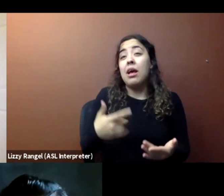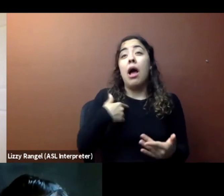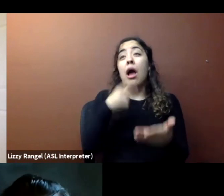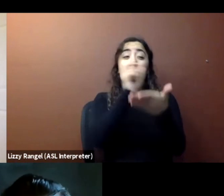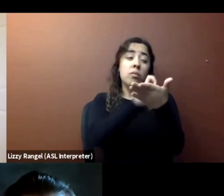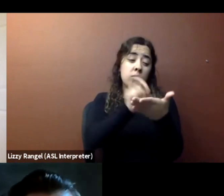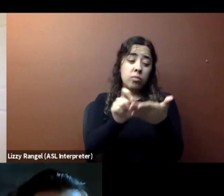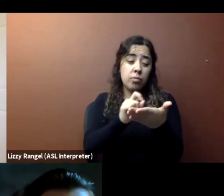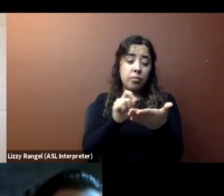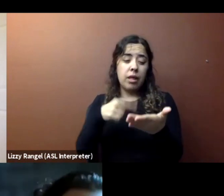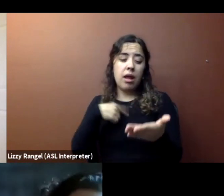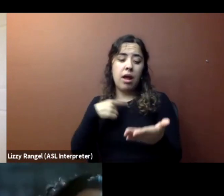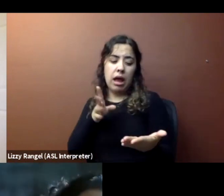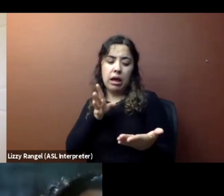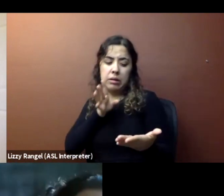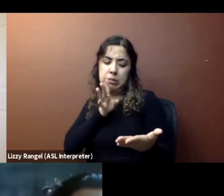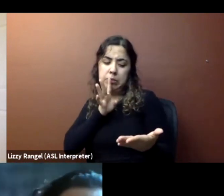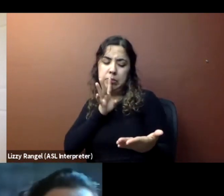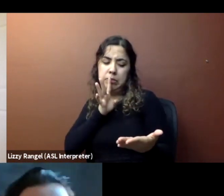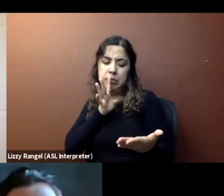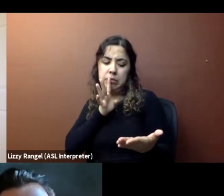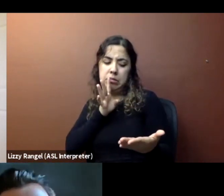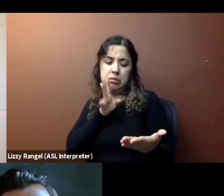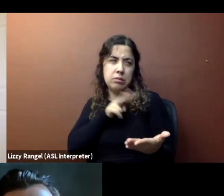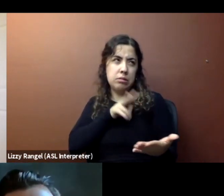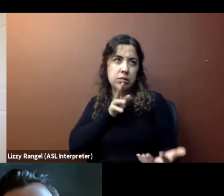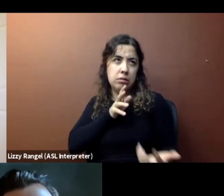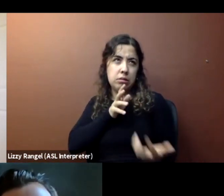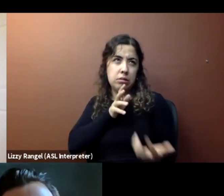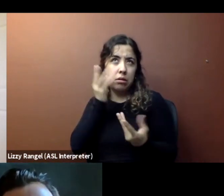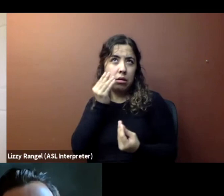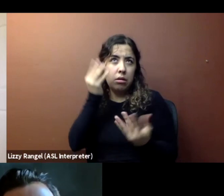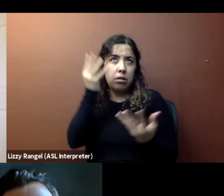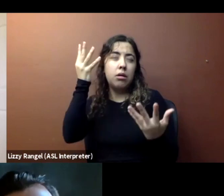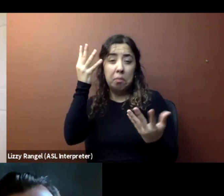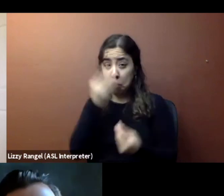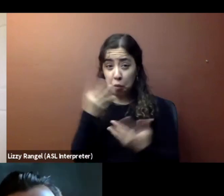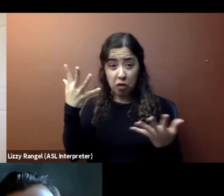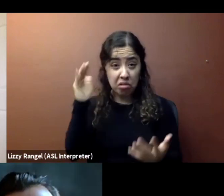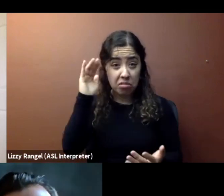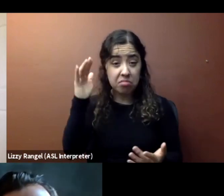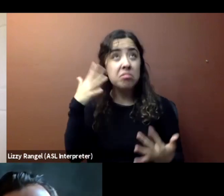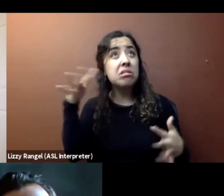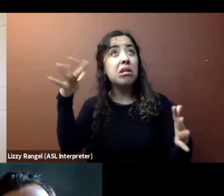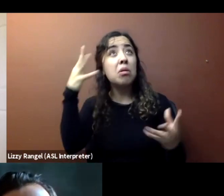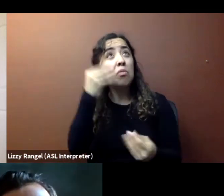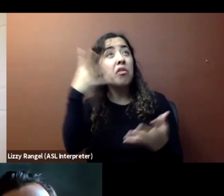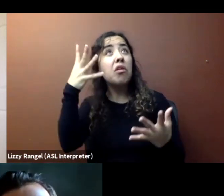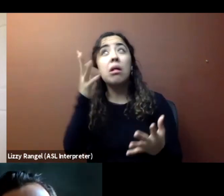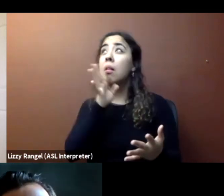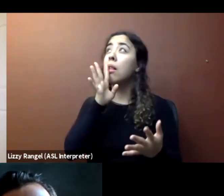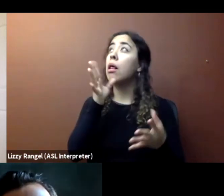make sure that they sound beautiful, at least for me. Yeah. I want them